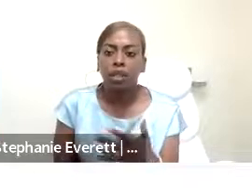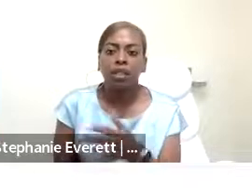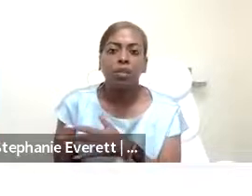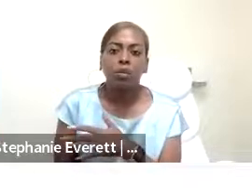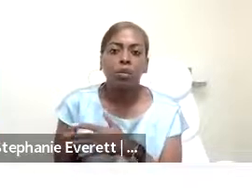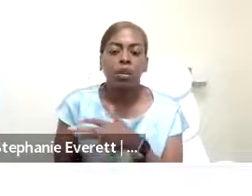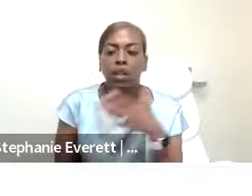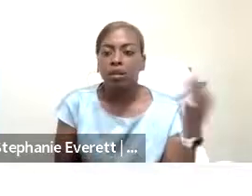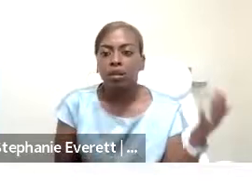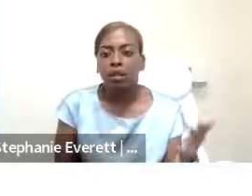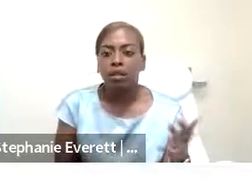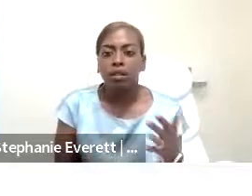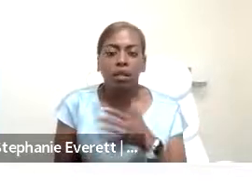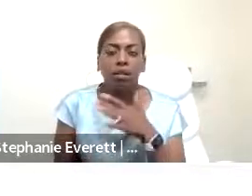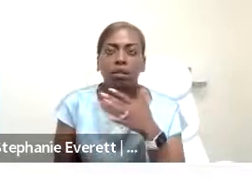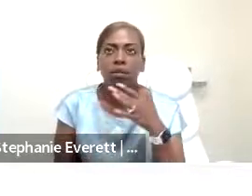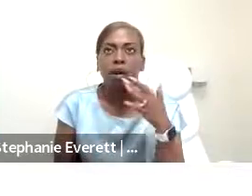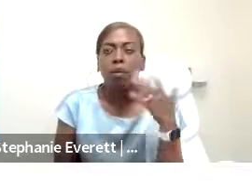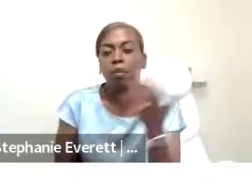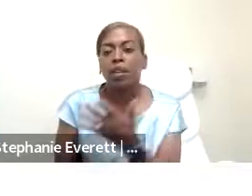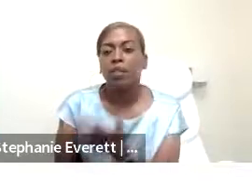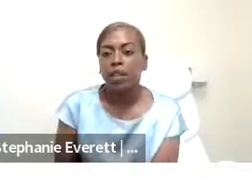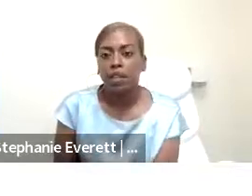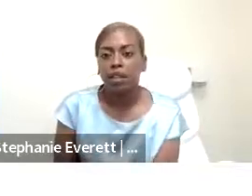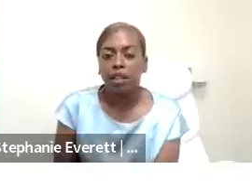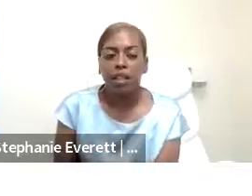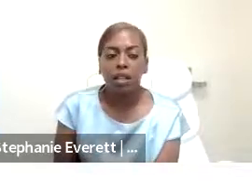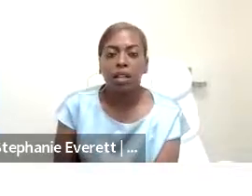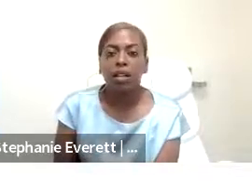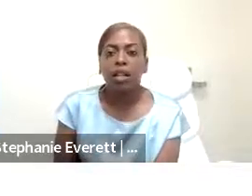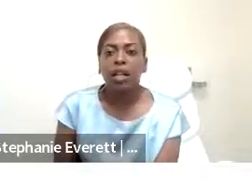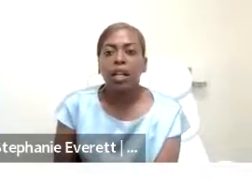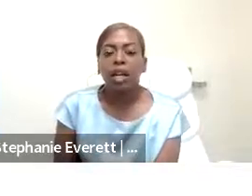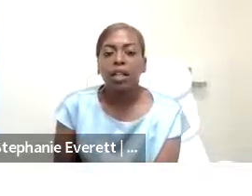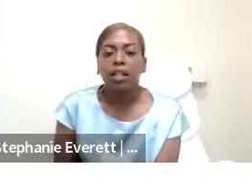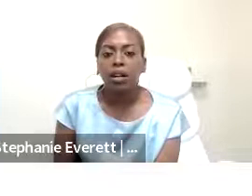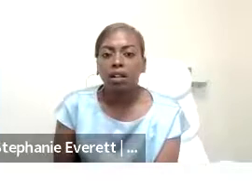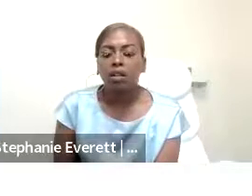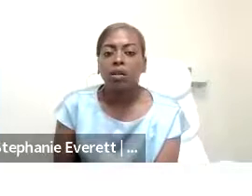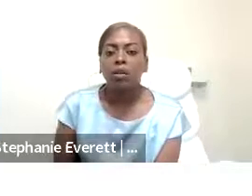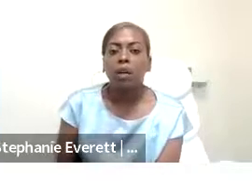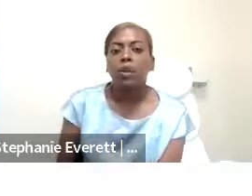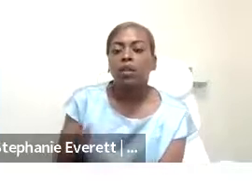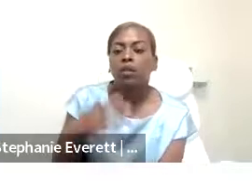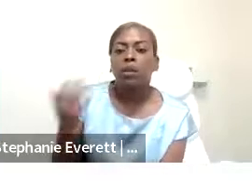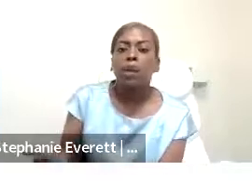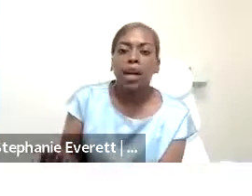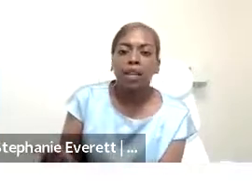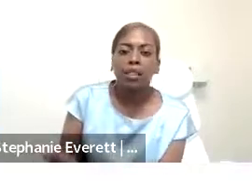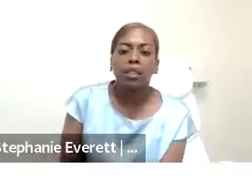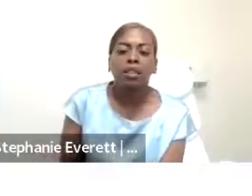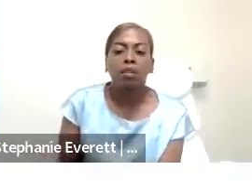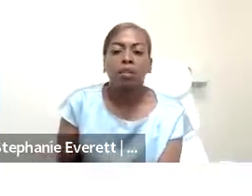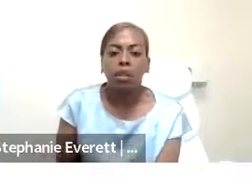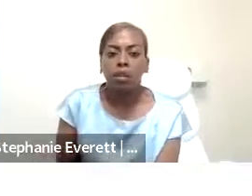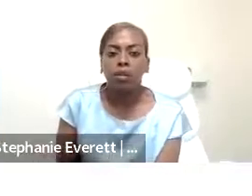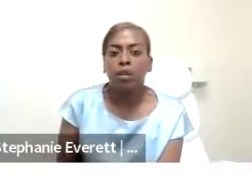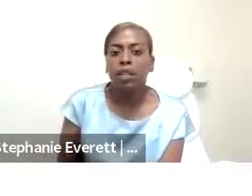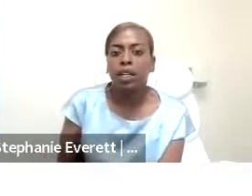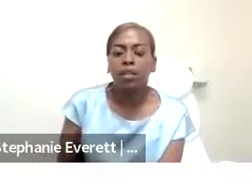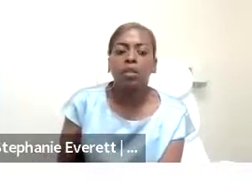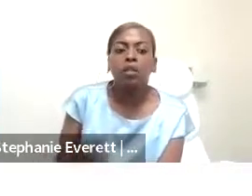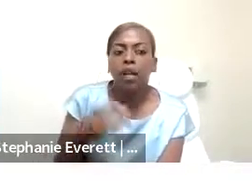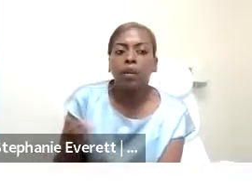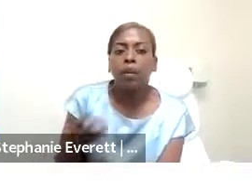will present them without a memory of the other. And also, I would also remind the board